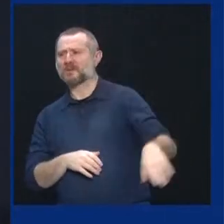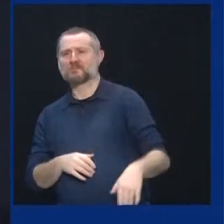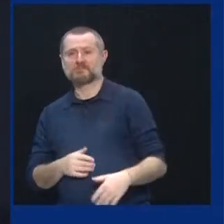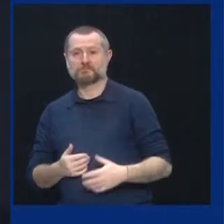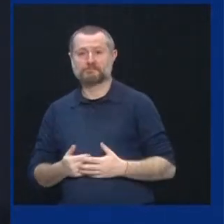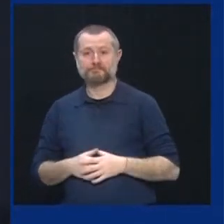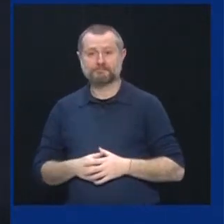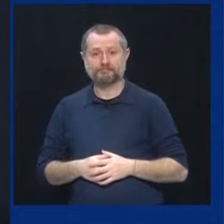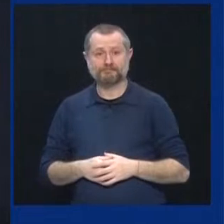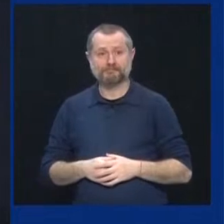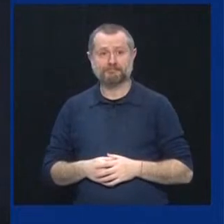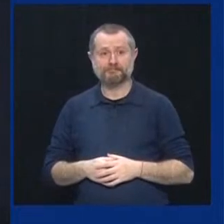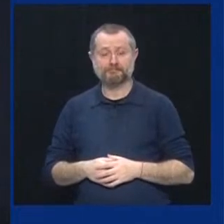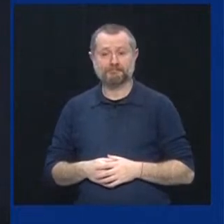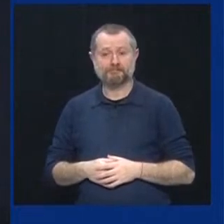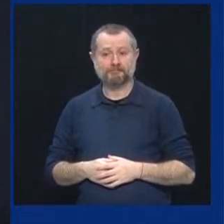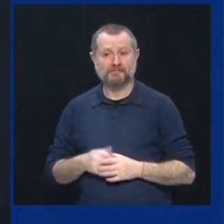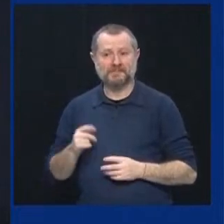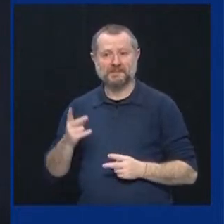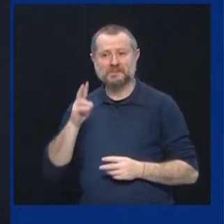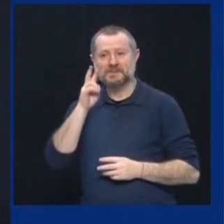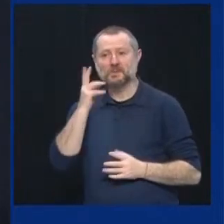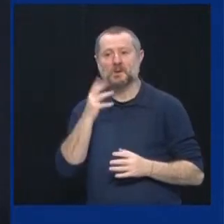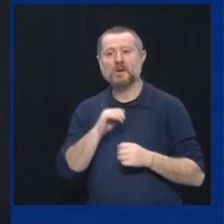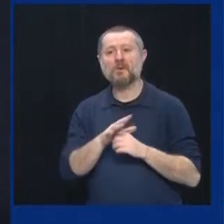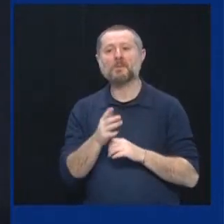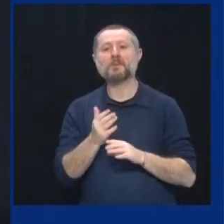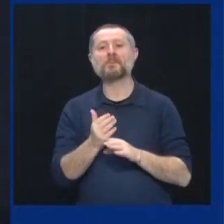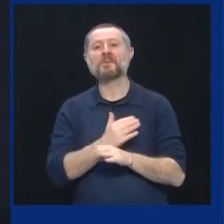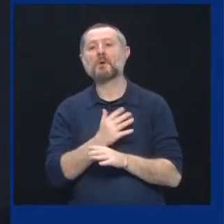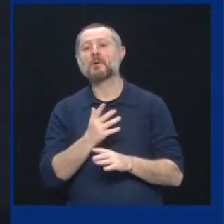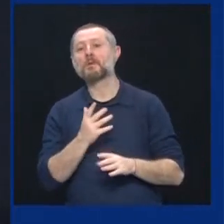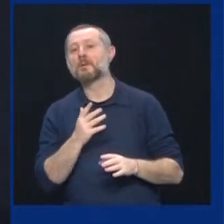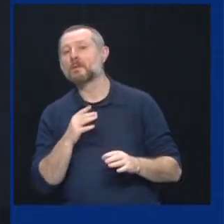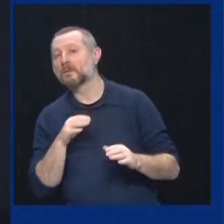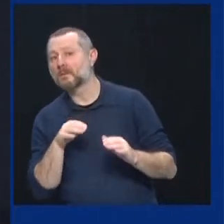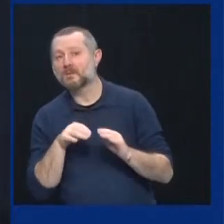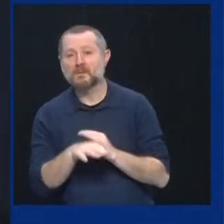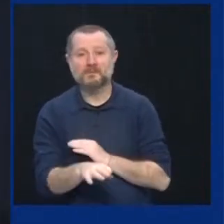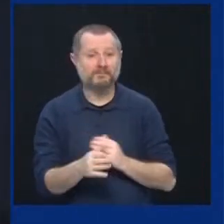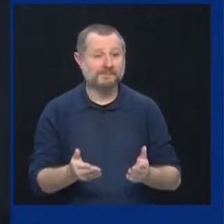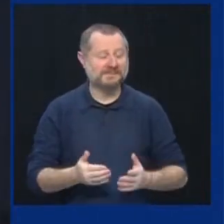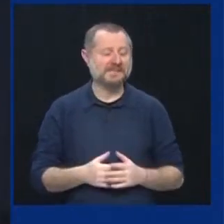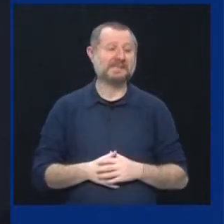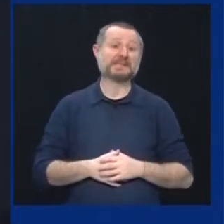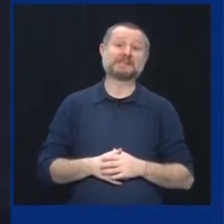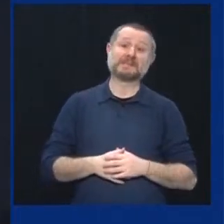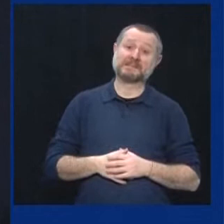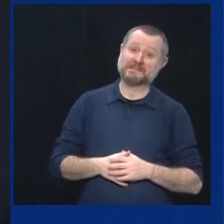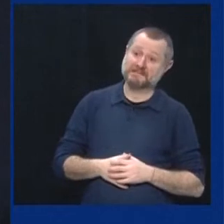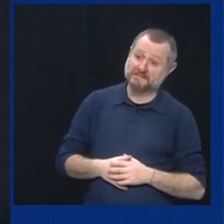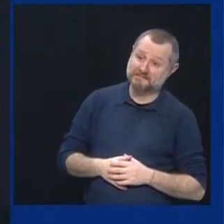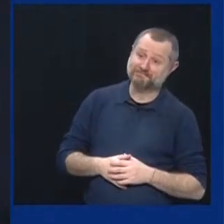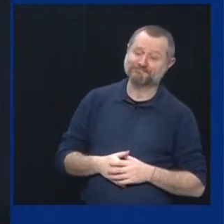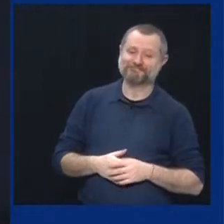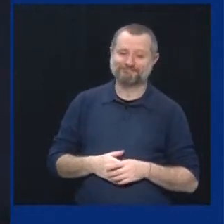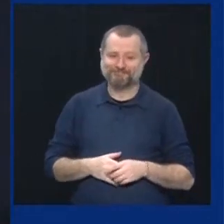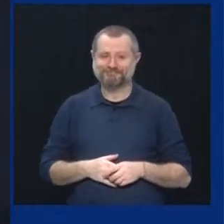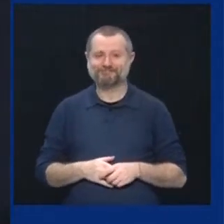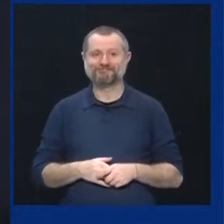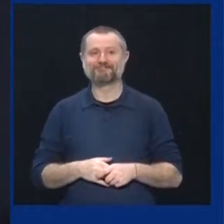And I'm going to watch what happens with this virus before I walk into a crowded ballroom. So this is a